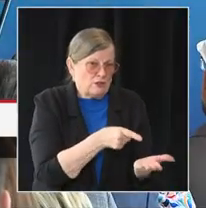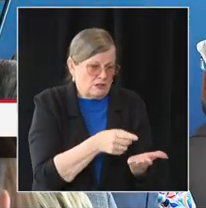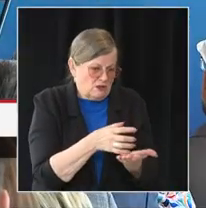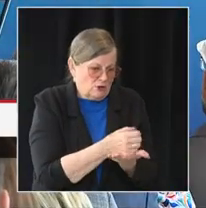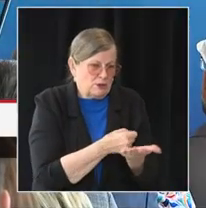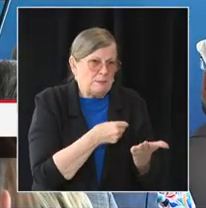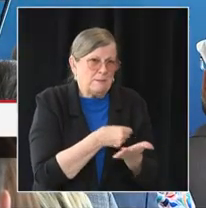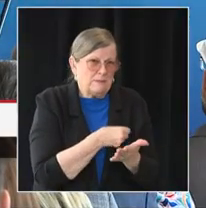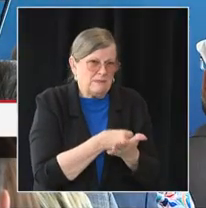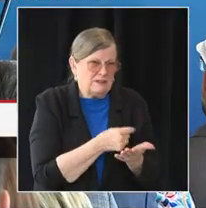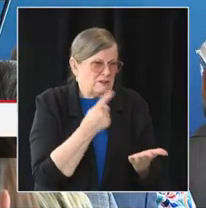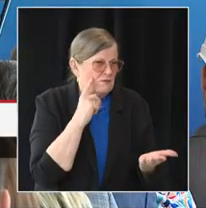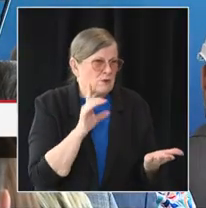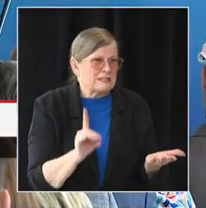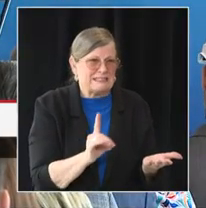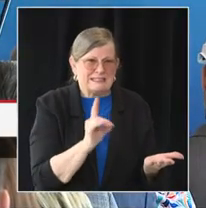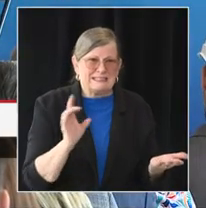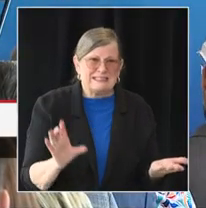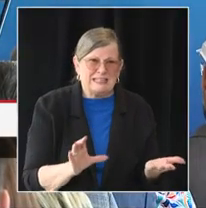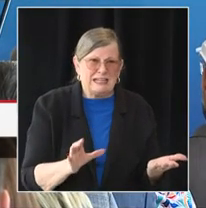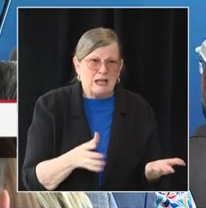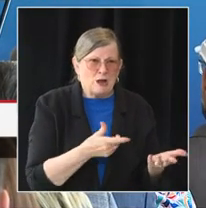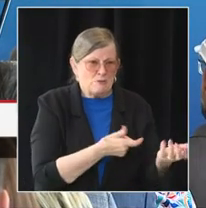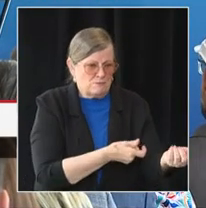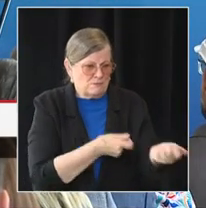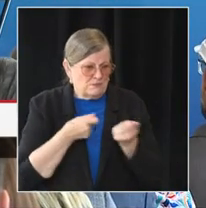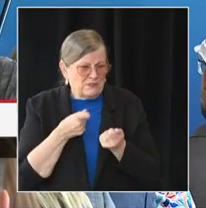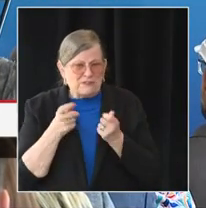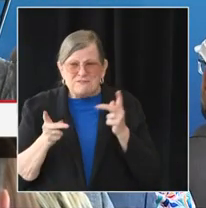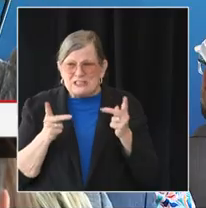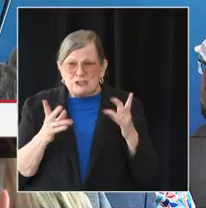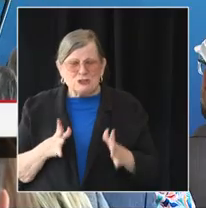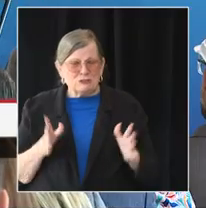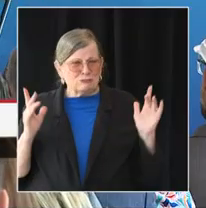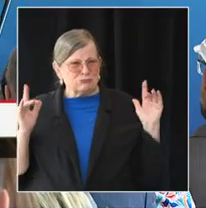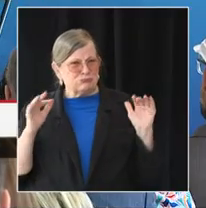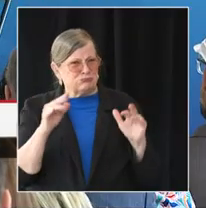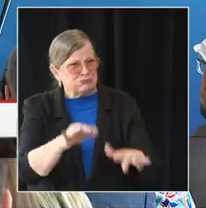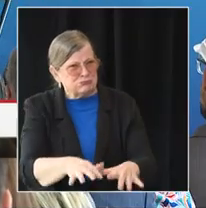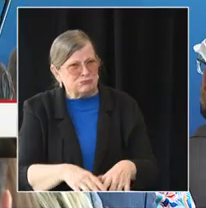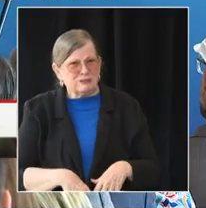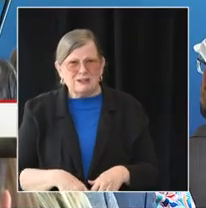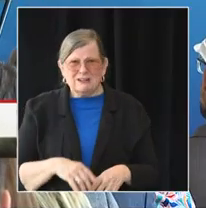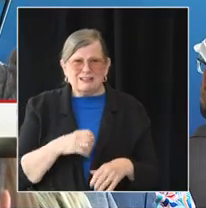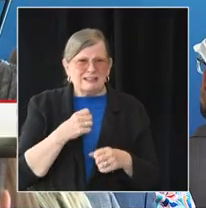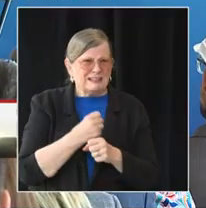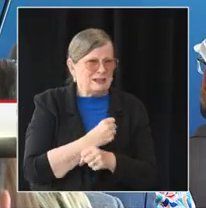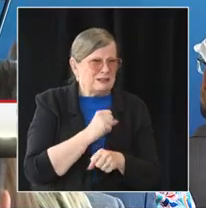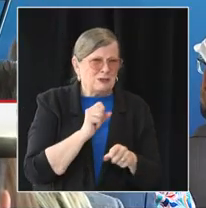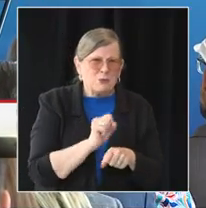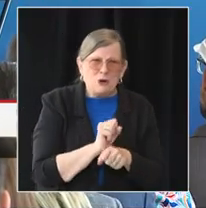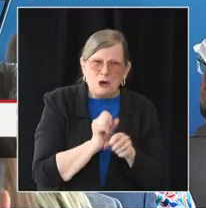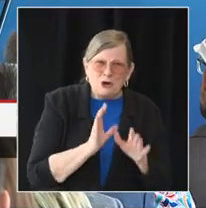visitors, workers, you name it, and respects the majesty of our city.